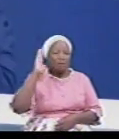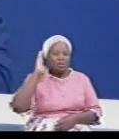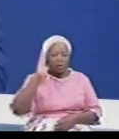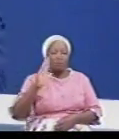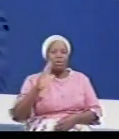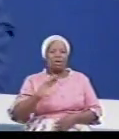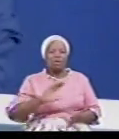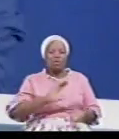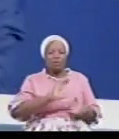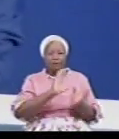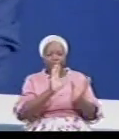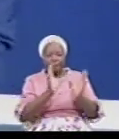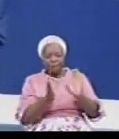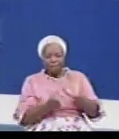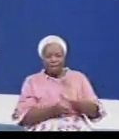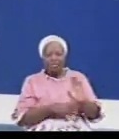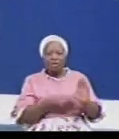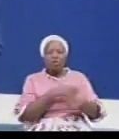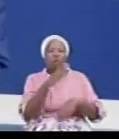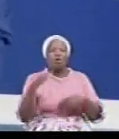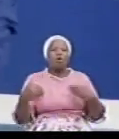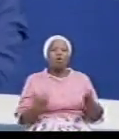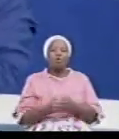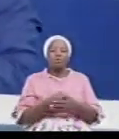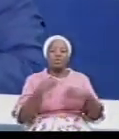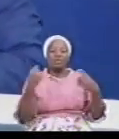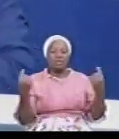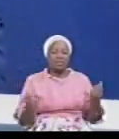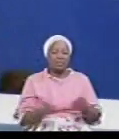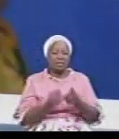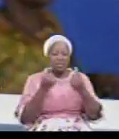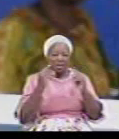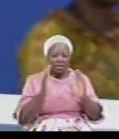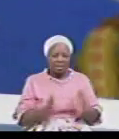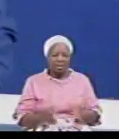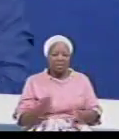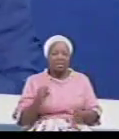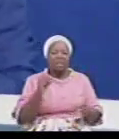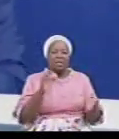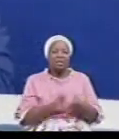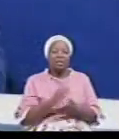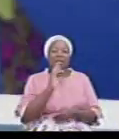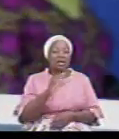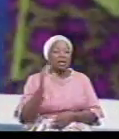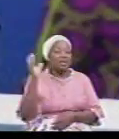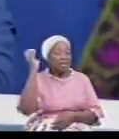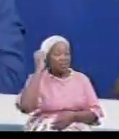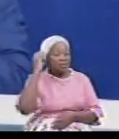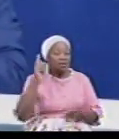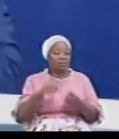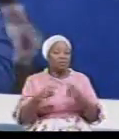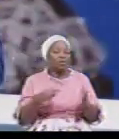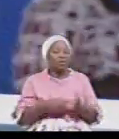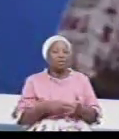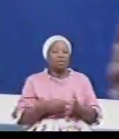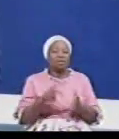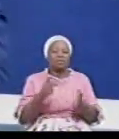countries. Even now the word of God is going on. There will be unprecedented